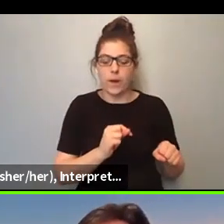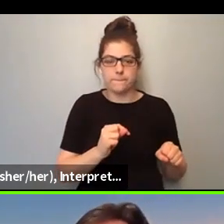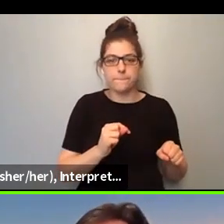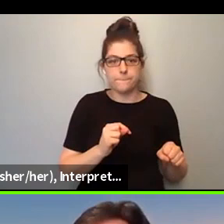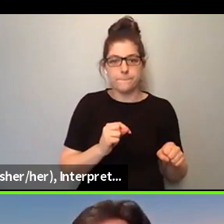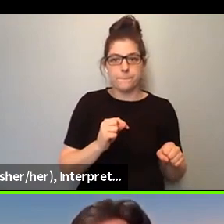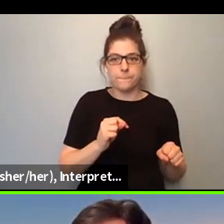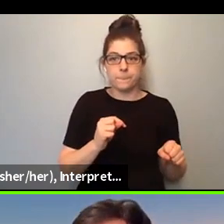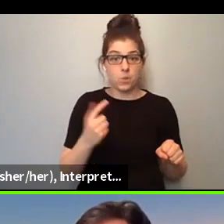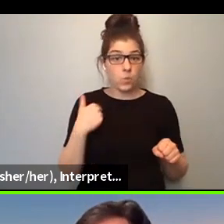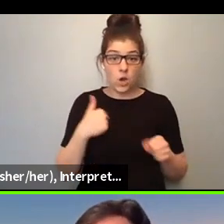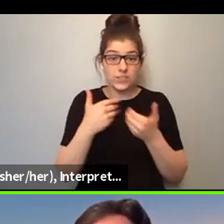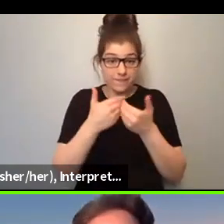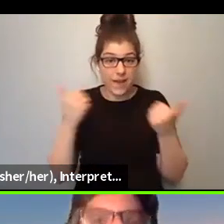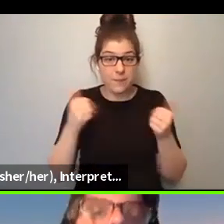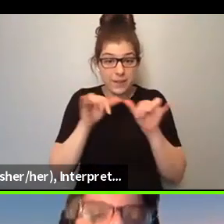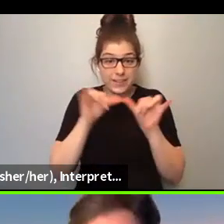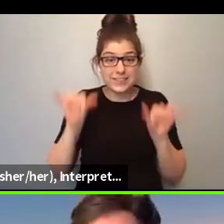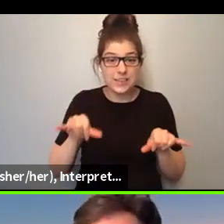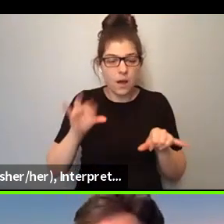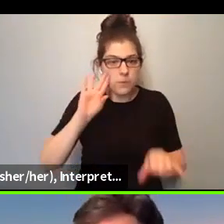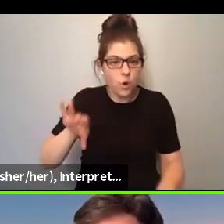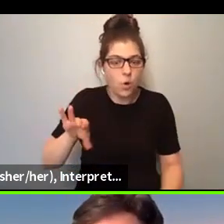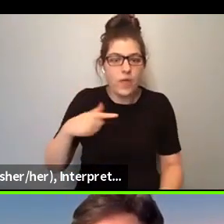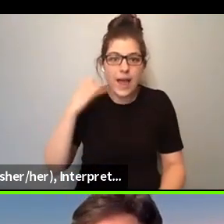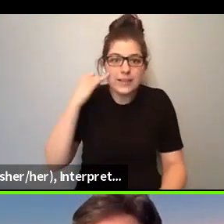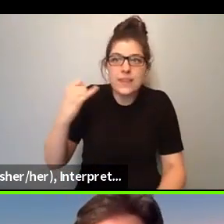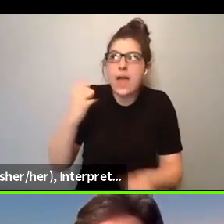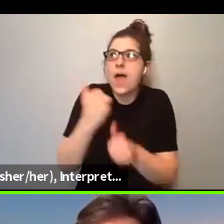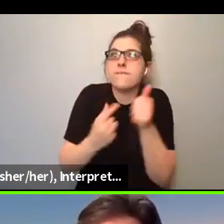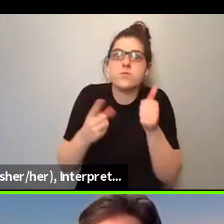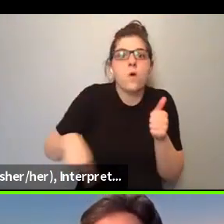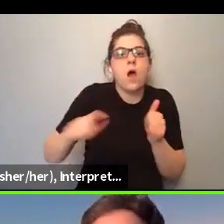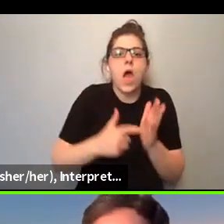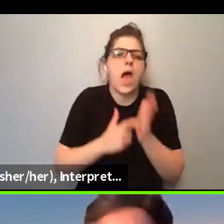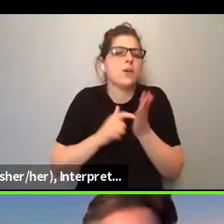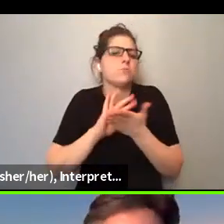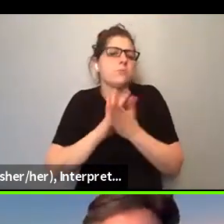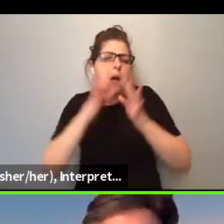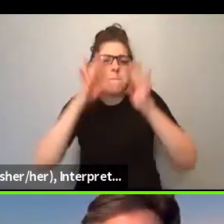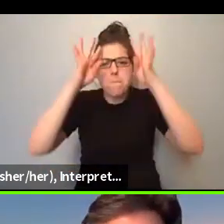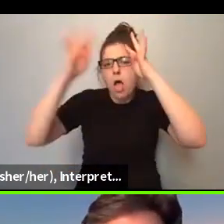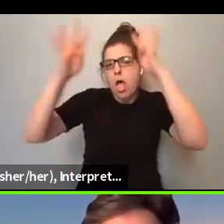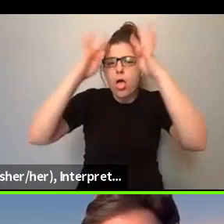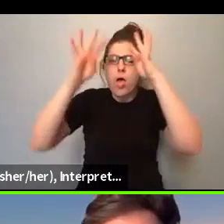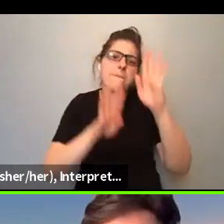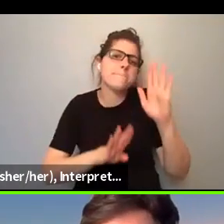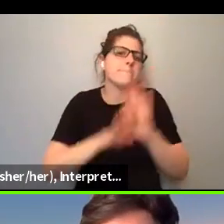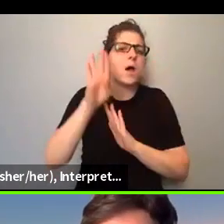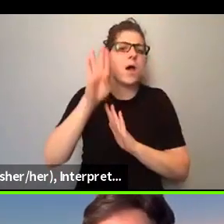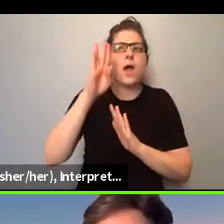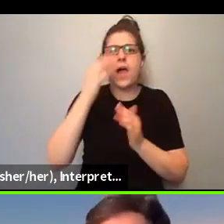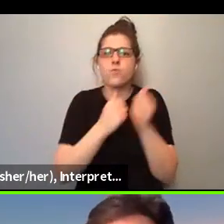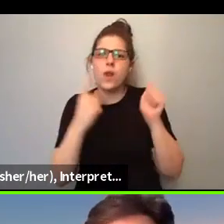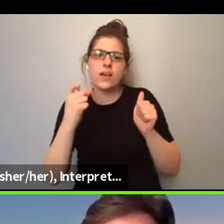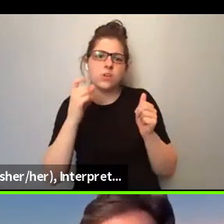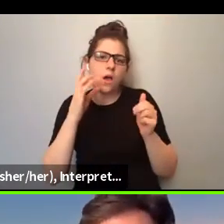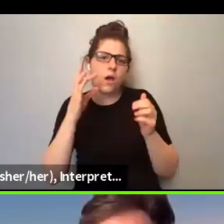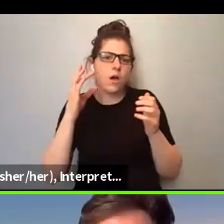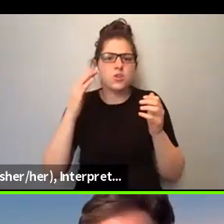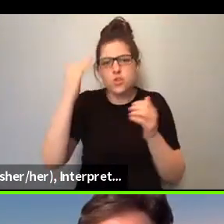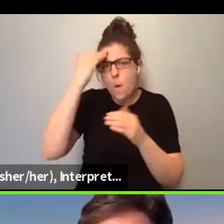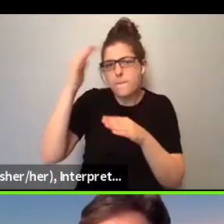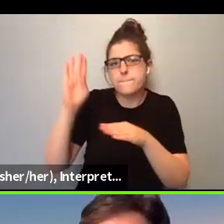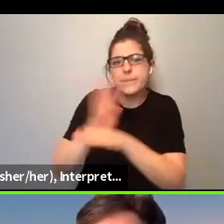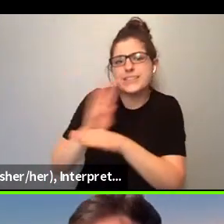We are divided by the system. You know, this idea that everybody has to become an entrepreneur, everybody has to become fluid in the language of business, everybody